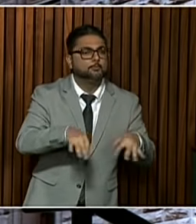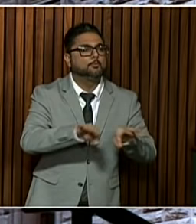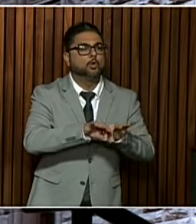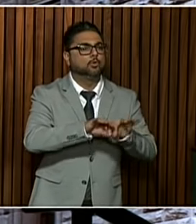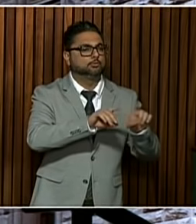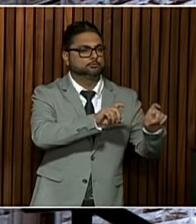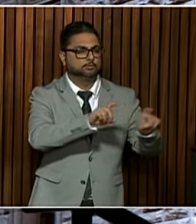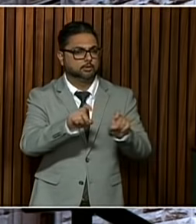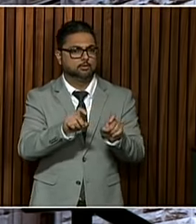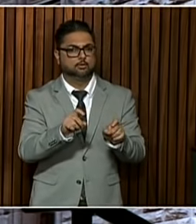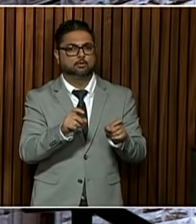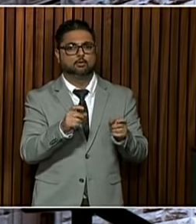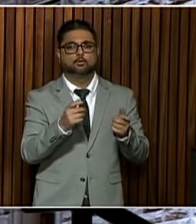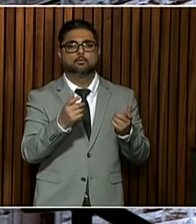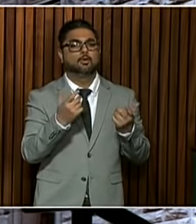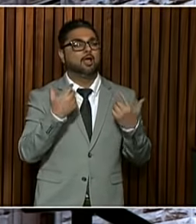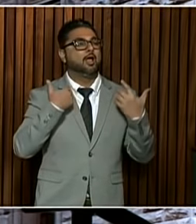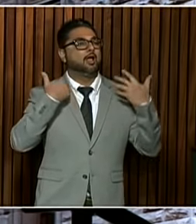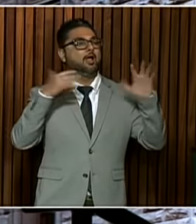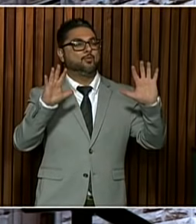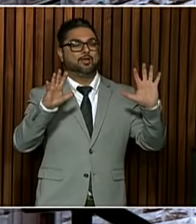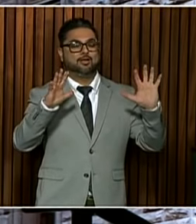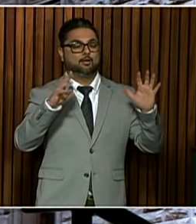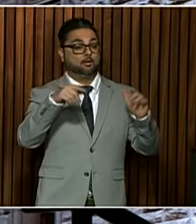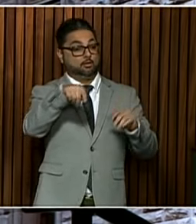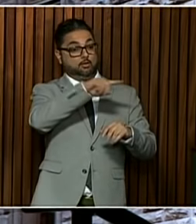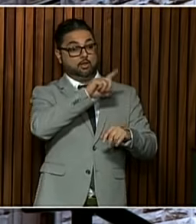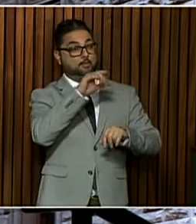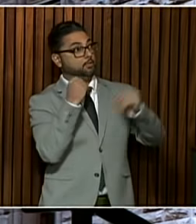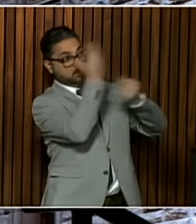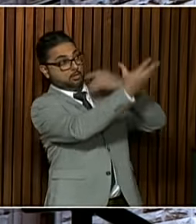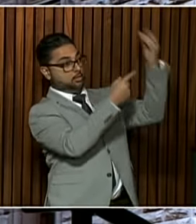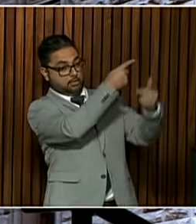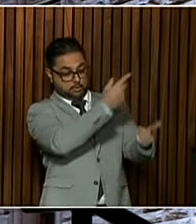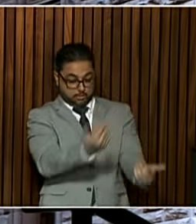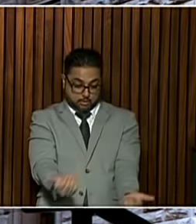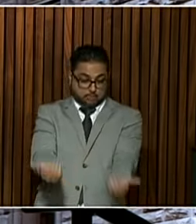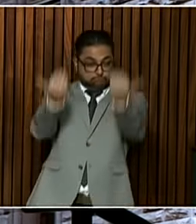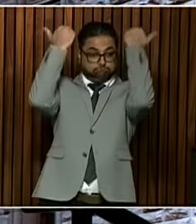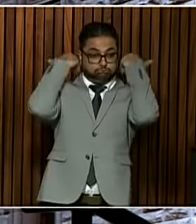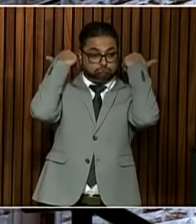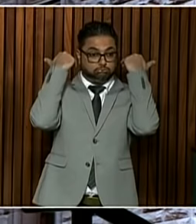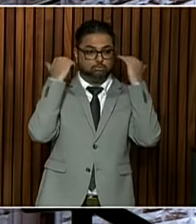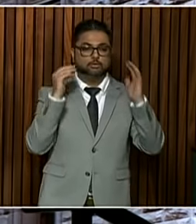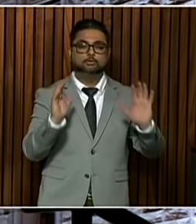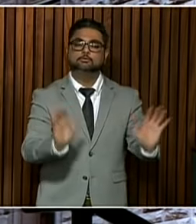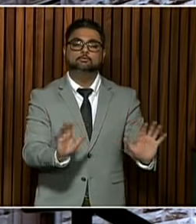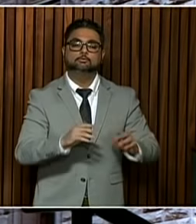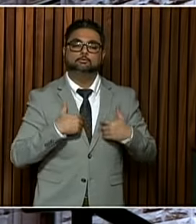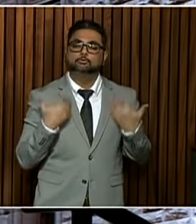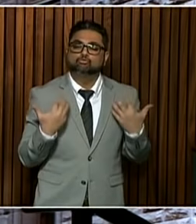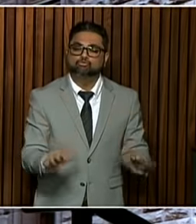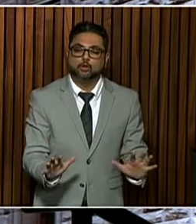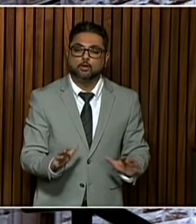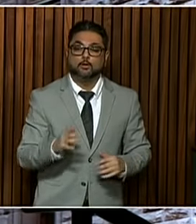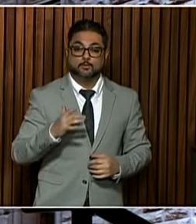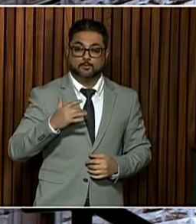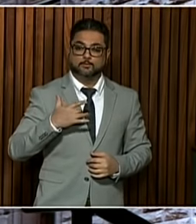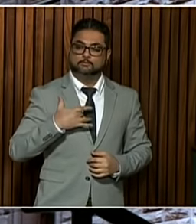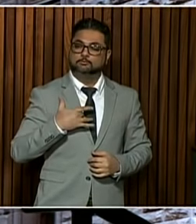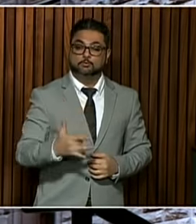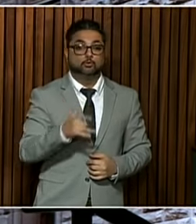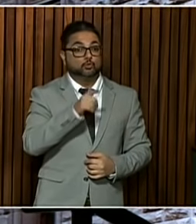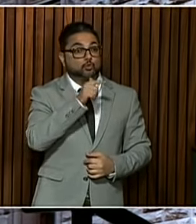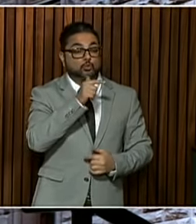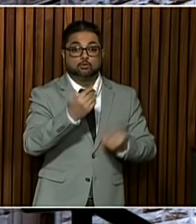provincial laboratory system, which still is mostly driven by a lot of people from the public sector, traveling sector,